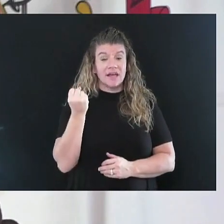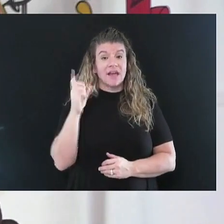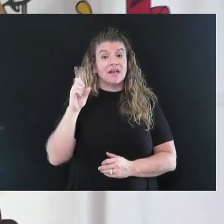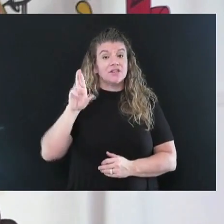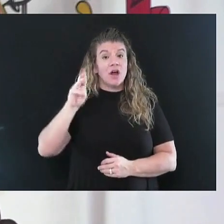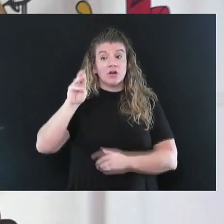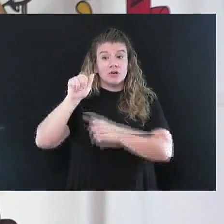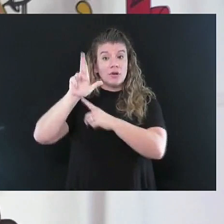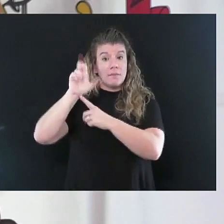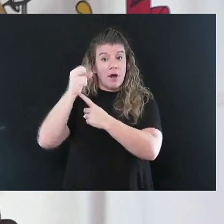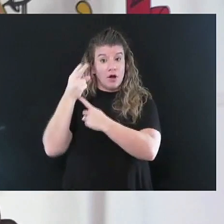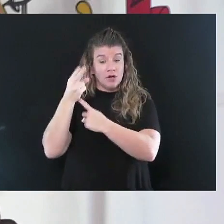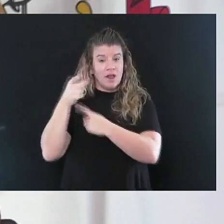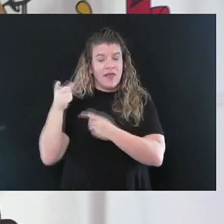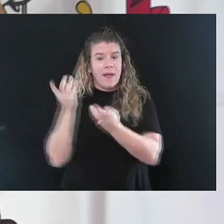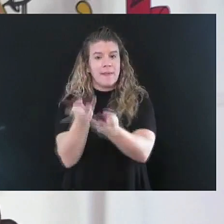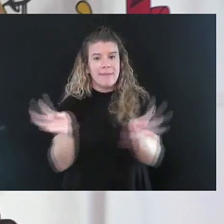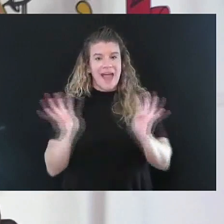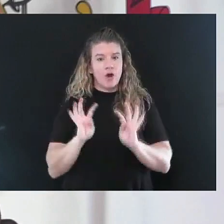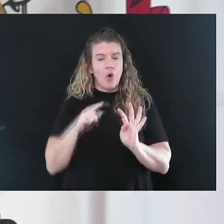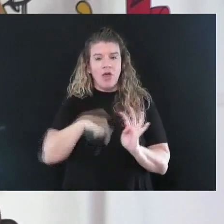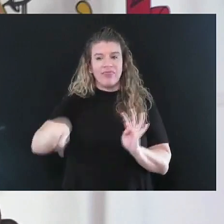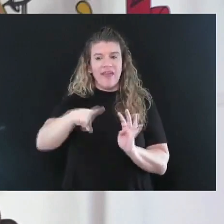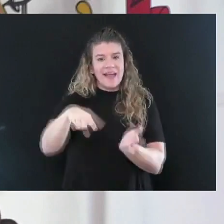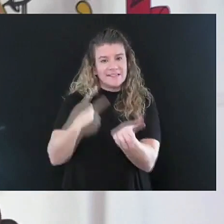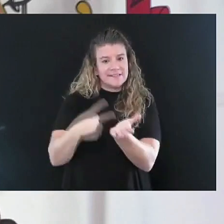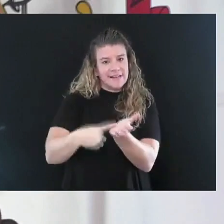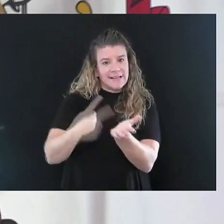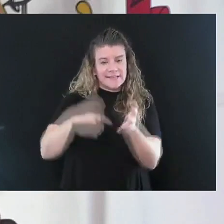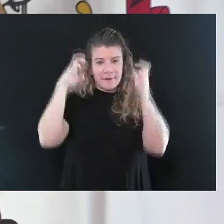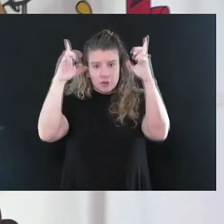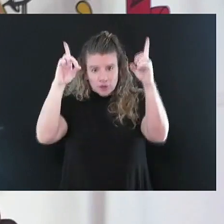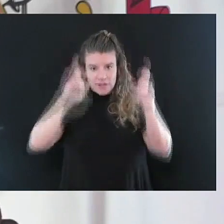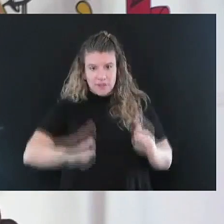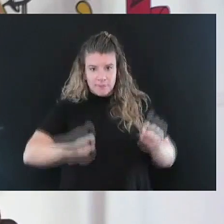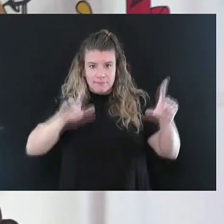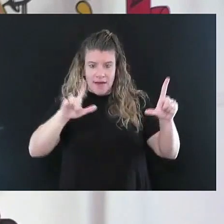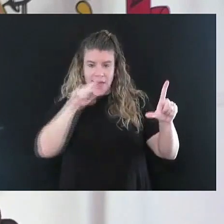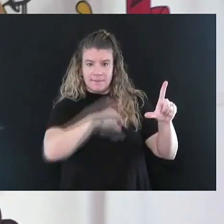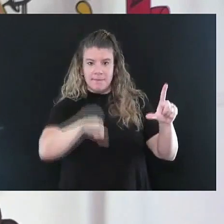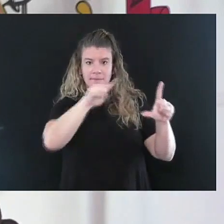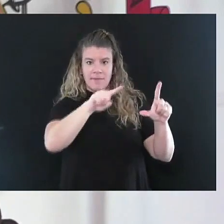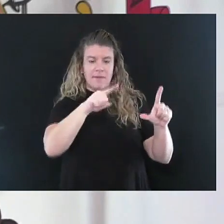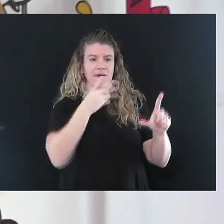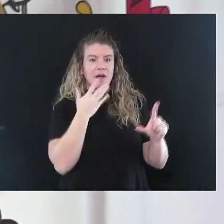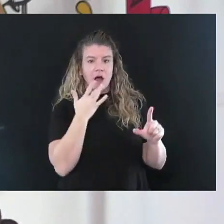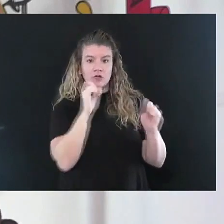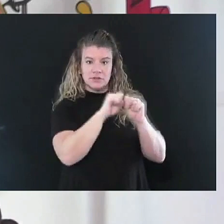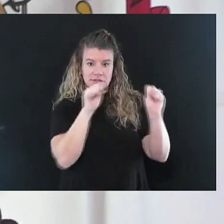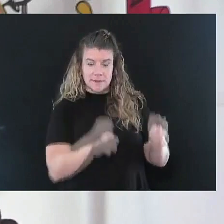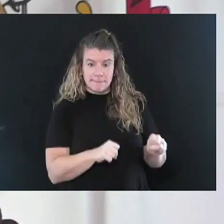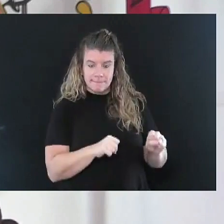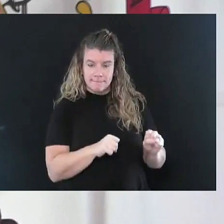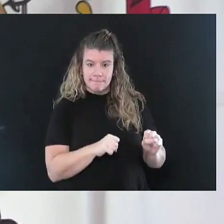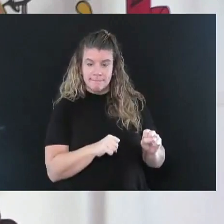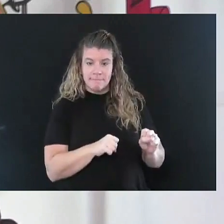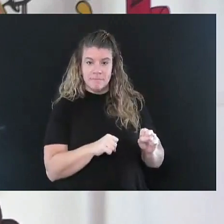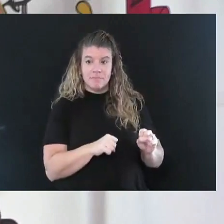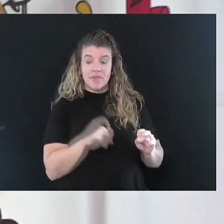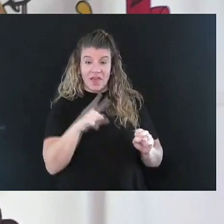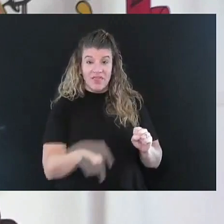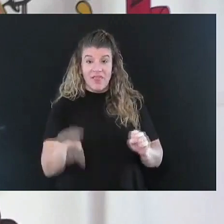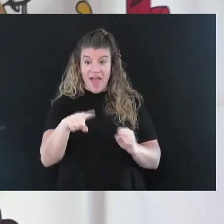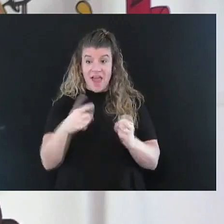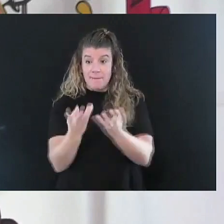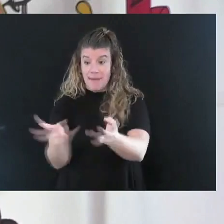the panel goes through the education map update and the color coding, they